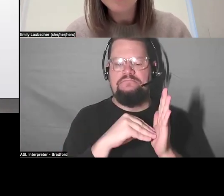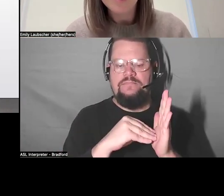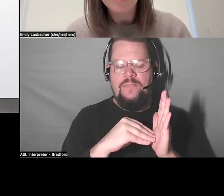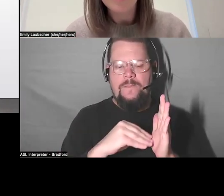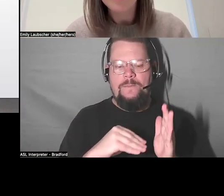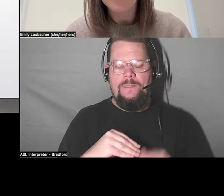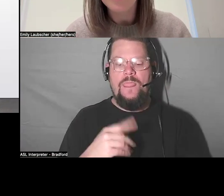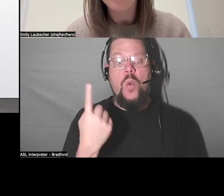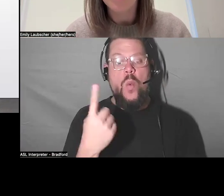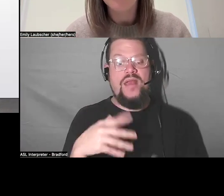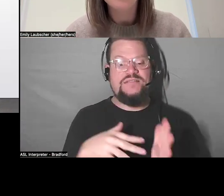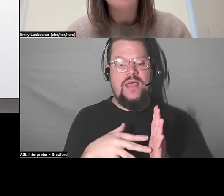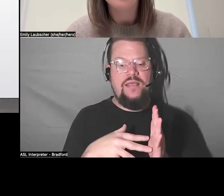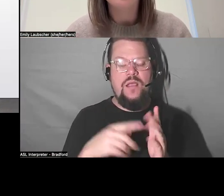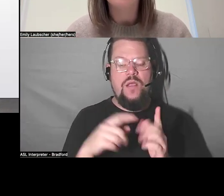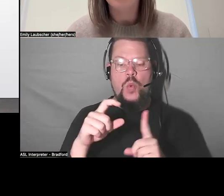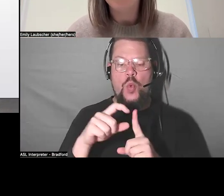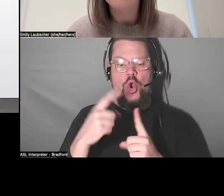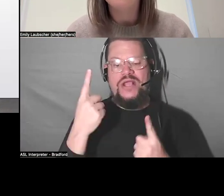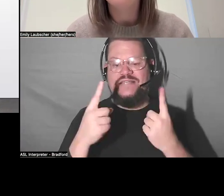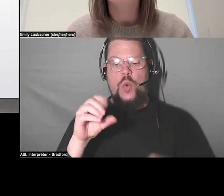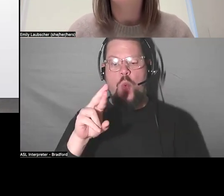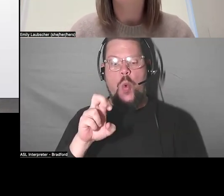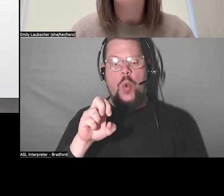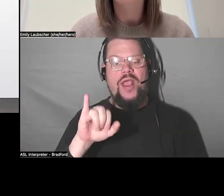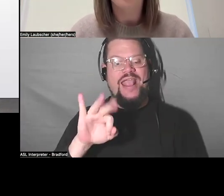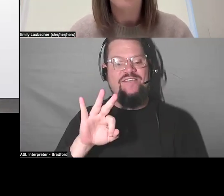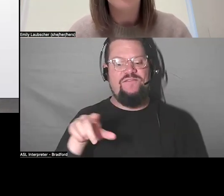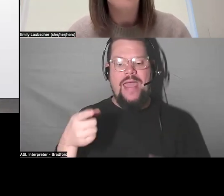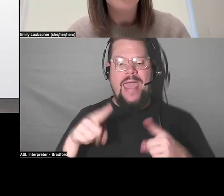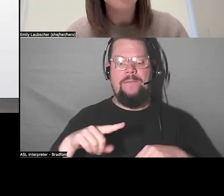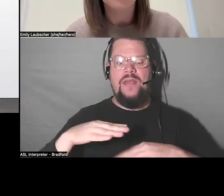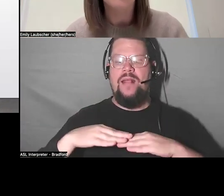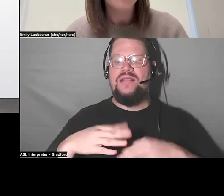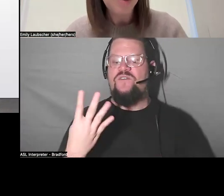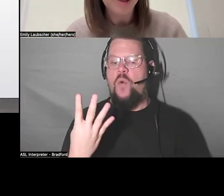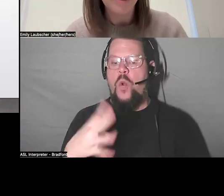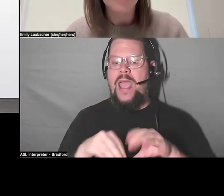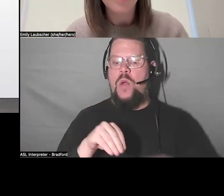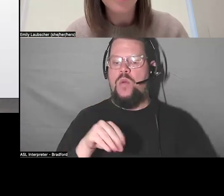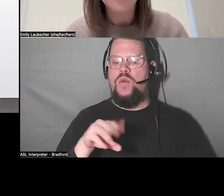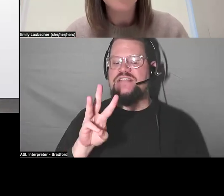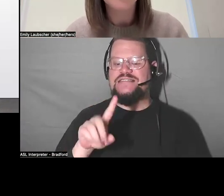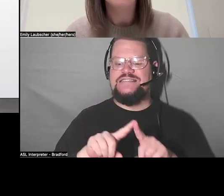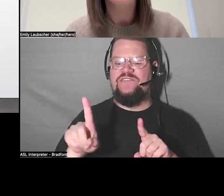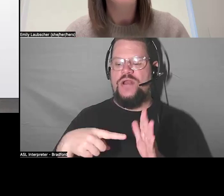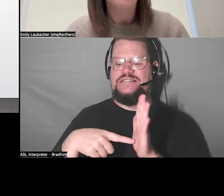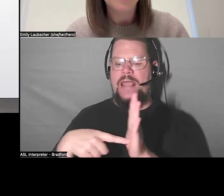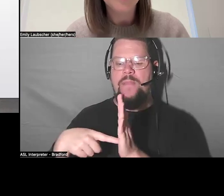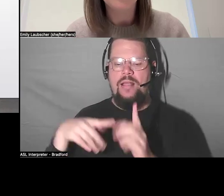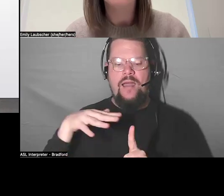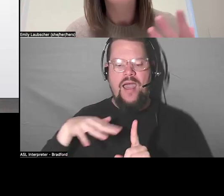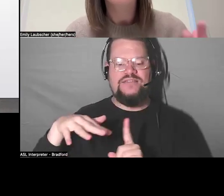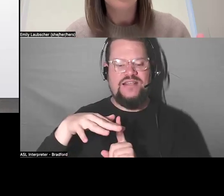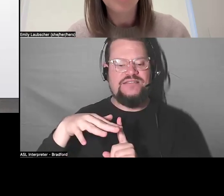In one study, a word was considered core if it occurred in at least 4 out of 6 different sampling contexts. So in